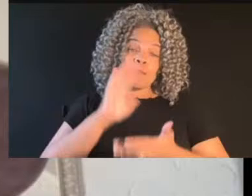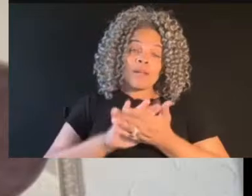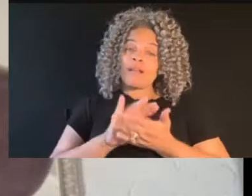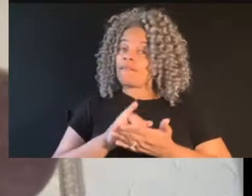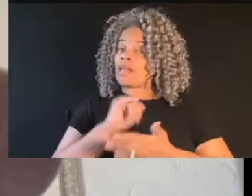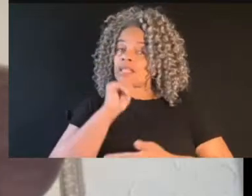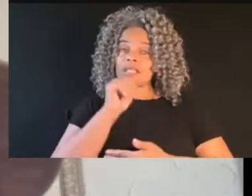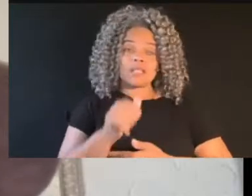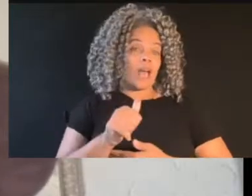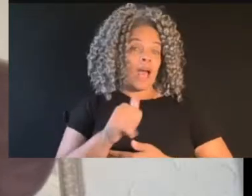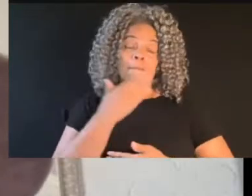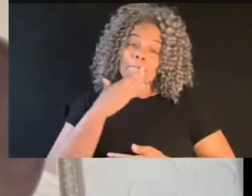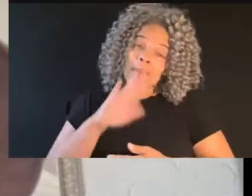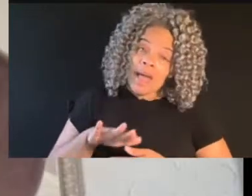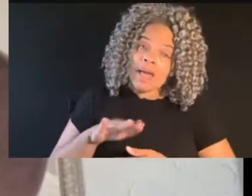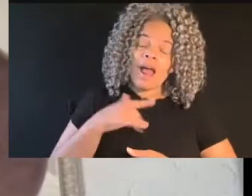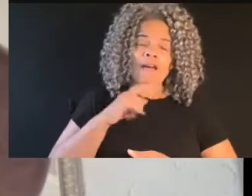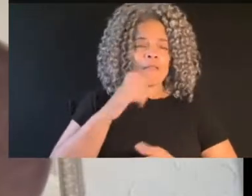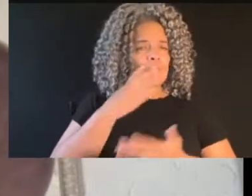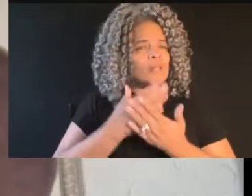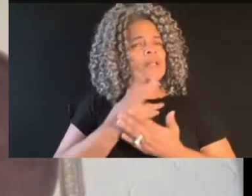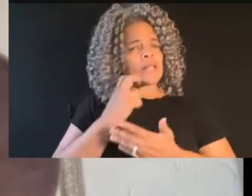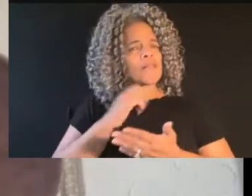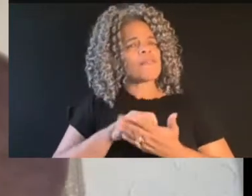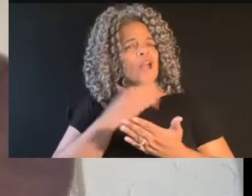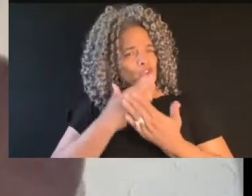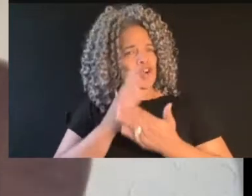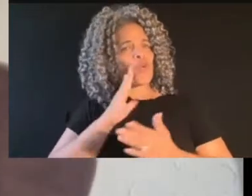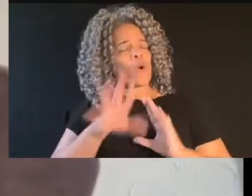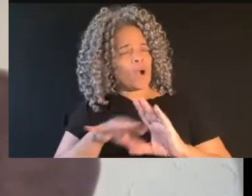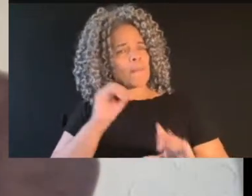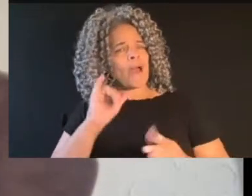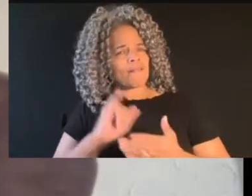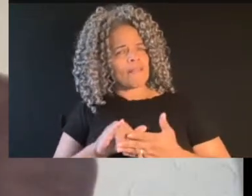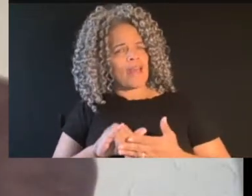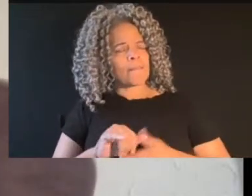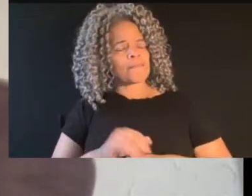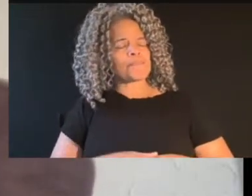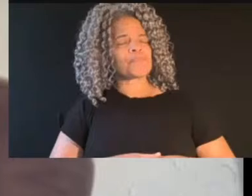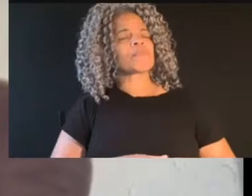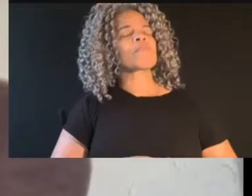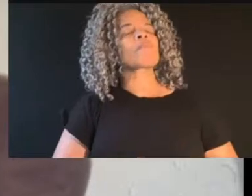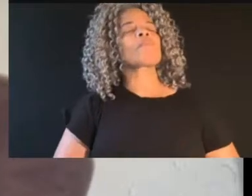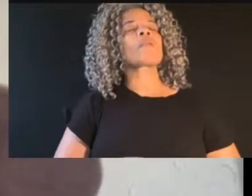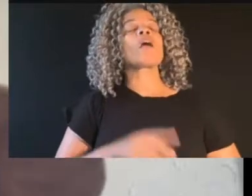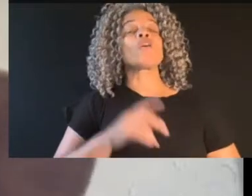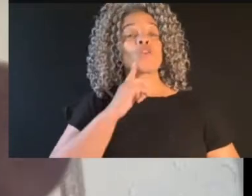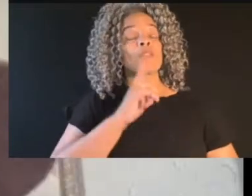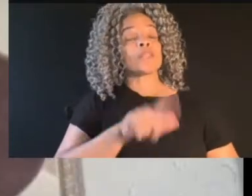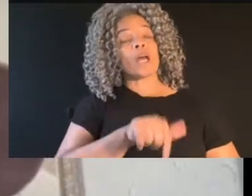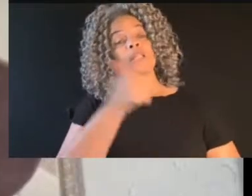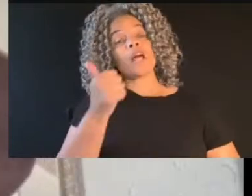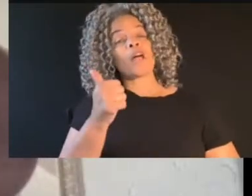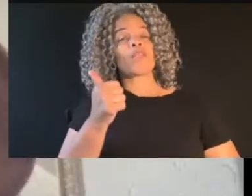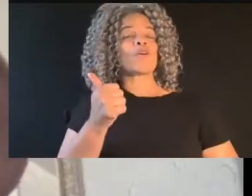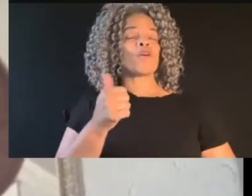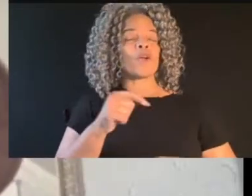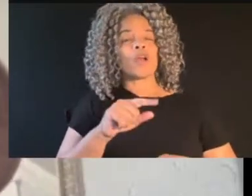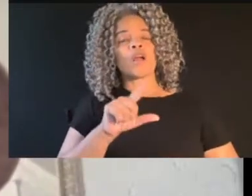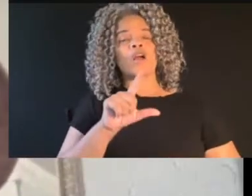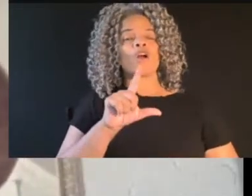not bad. I have to believe that good will come out of that. And so this is another nuanced love